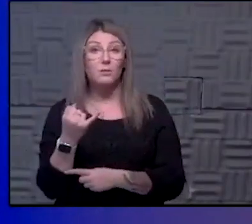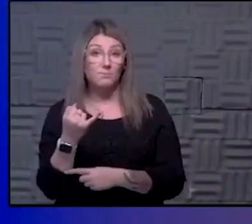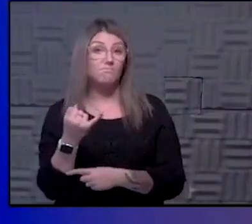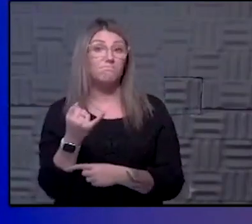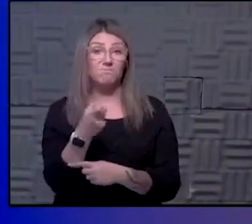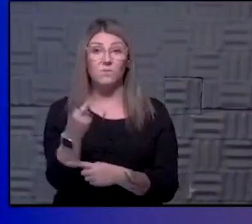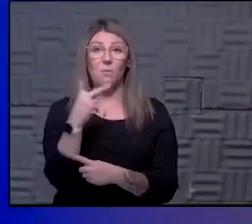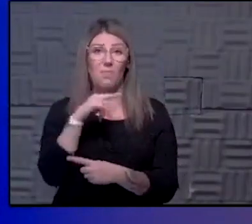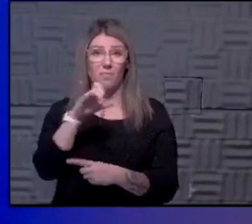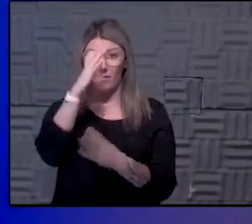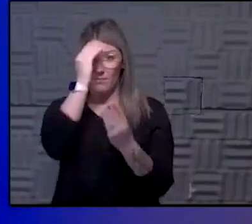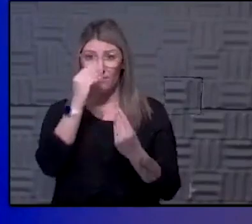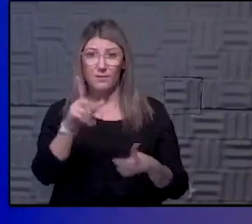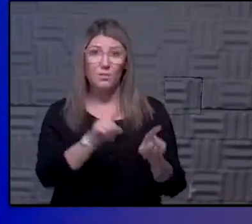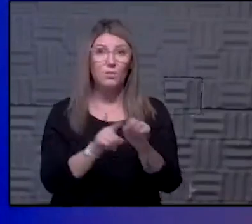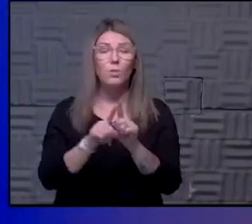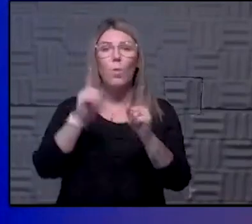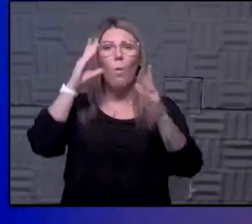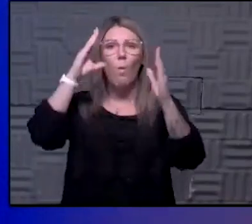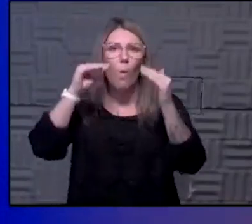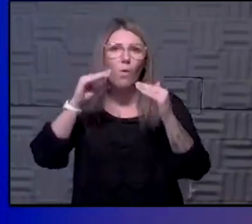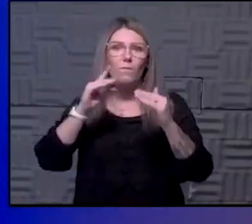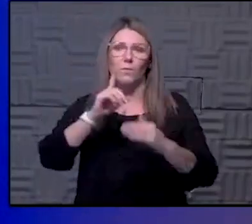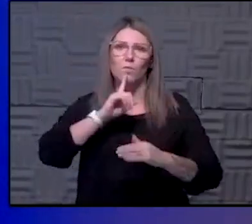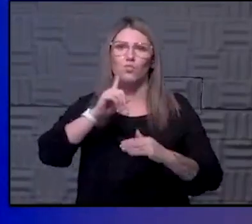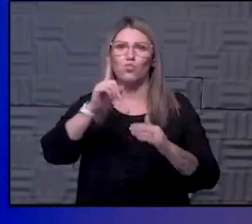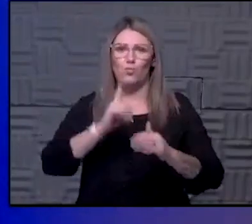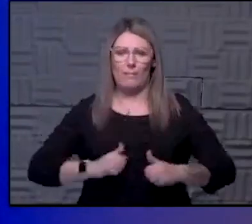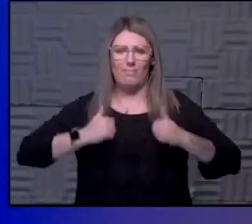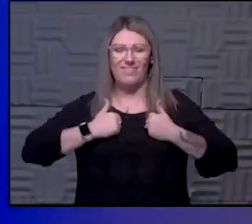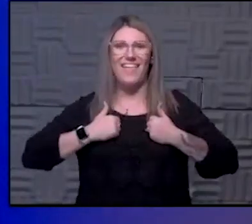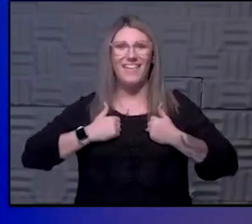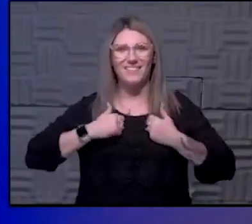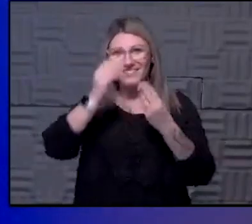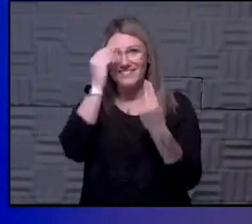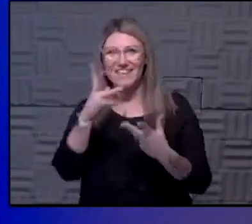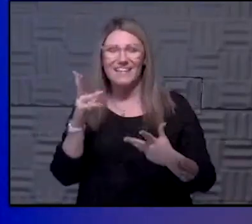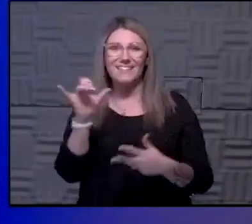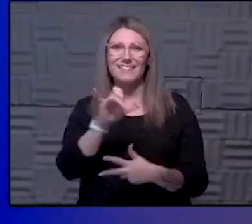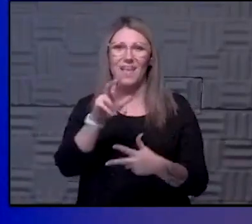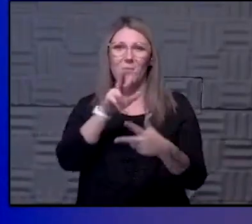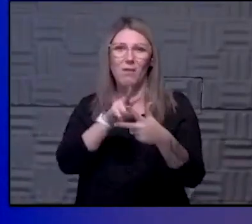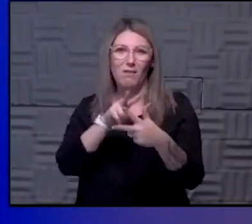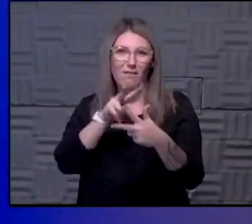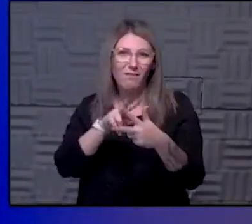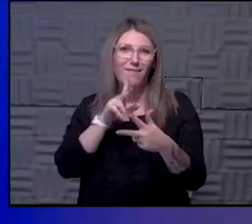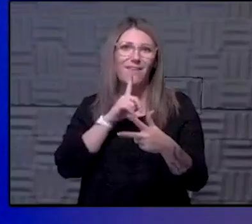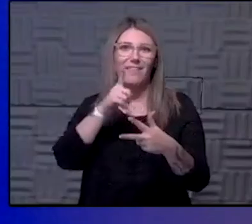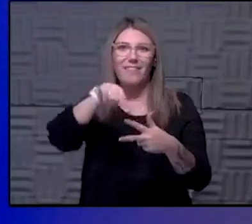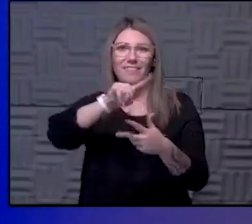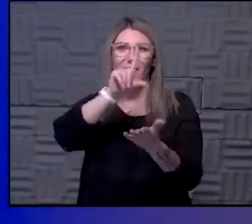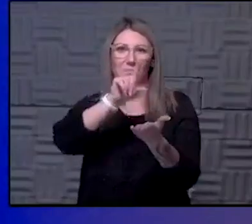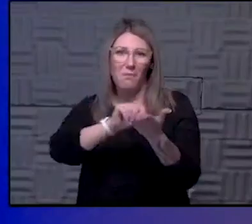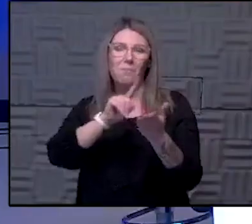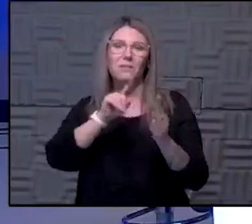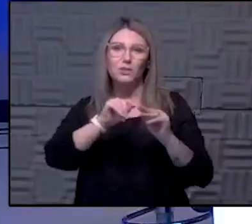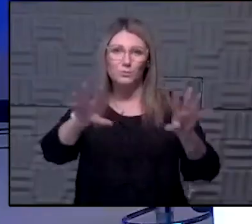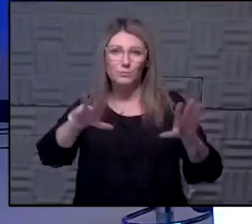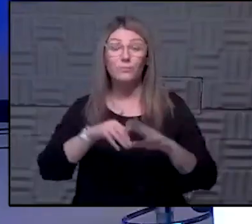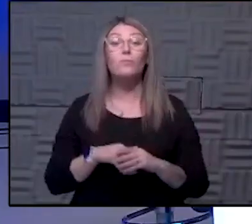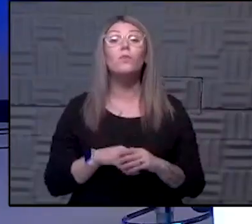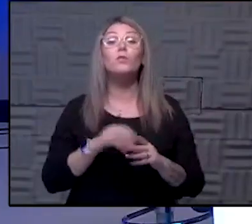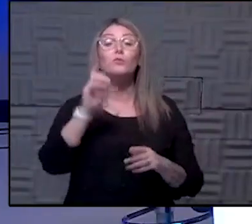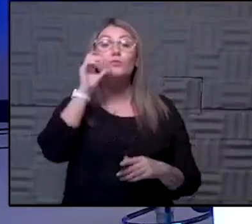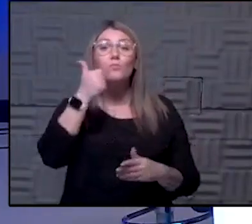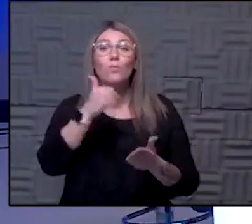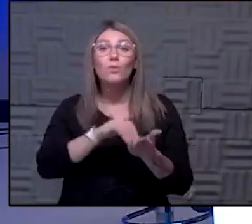of the J&J data as well. Hopefully we'll get that real life data just as we do with the Pfizer vaccine in Israel, that they published on. Hey, coming up